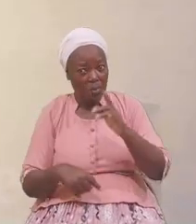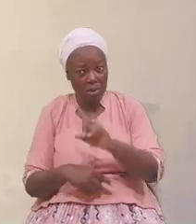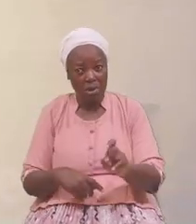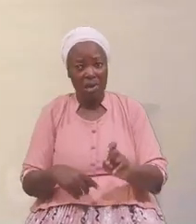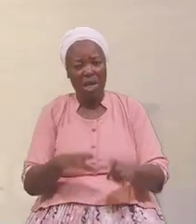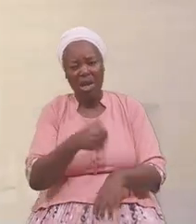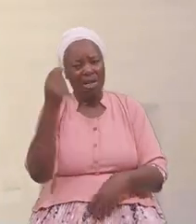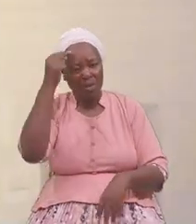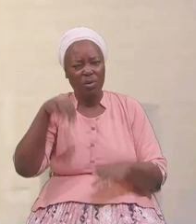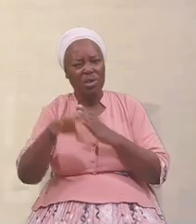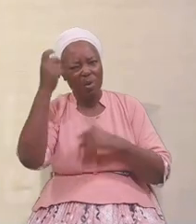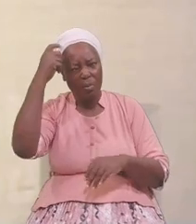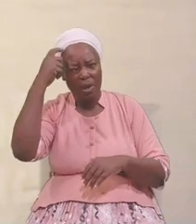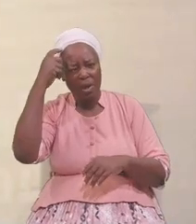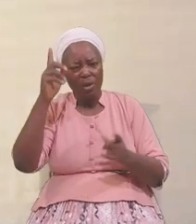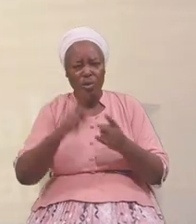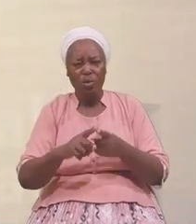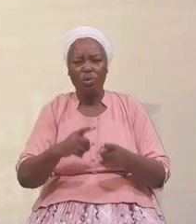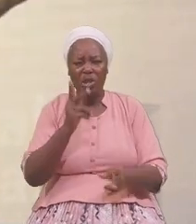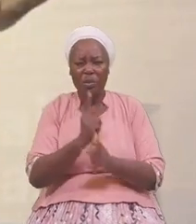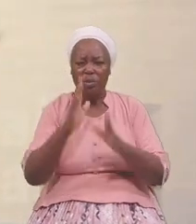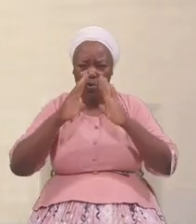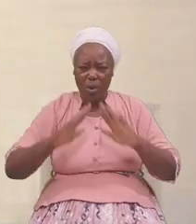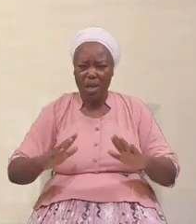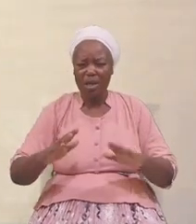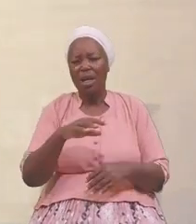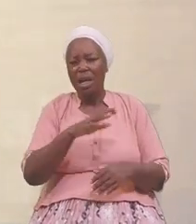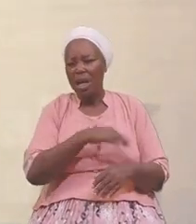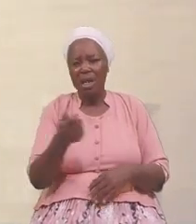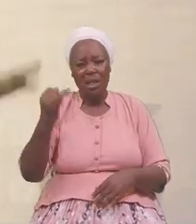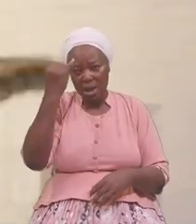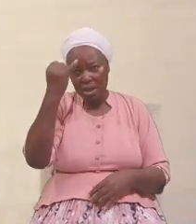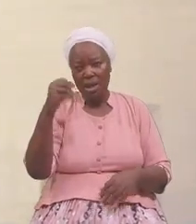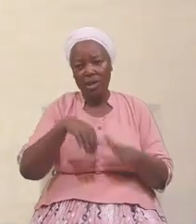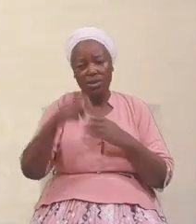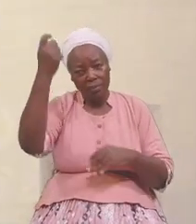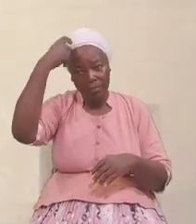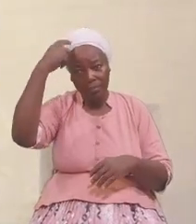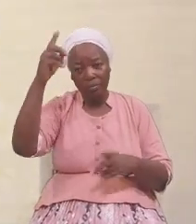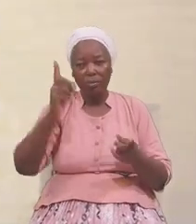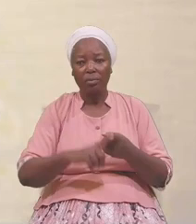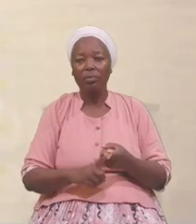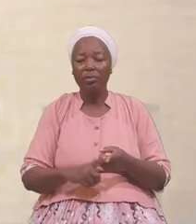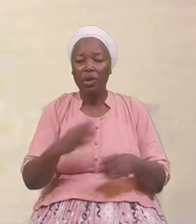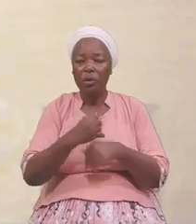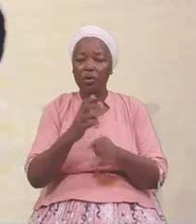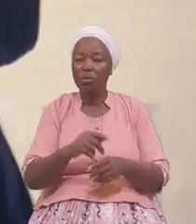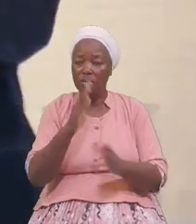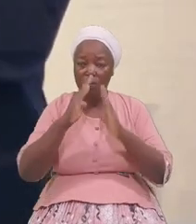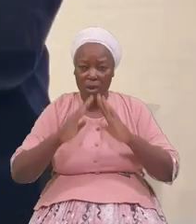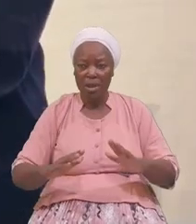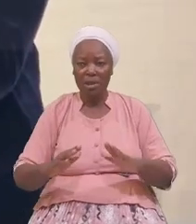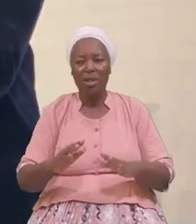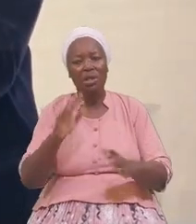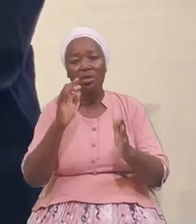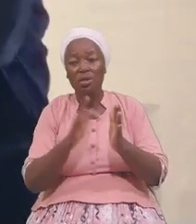thought in your mind to shout you down, any idea in your brain to shut you down. Jesus